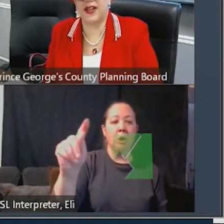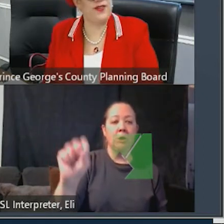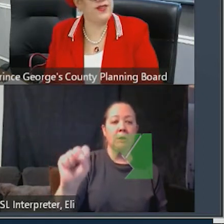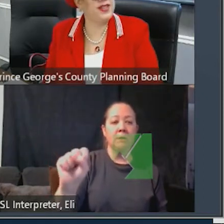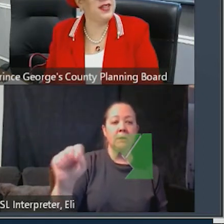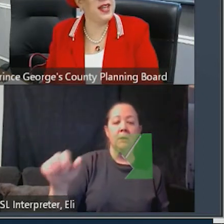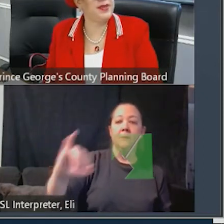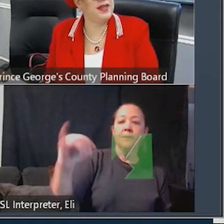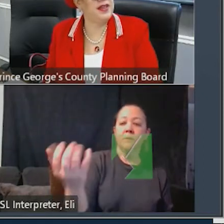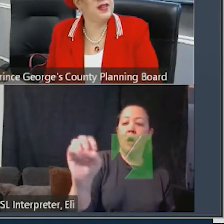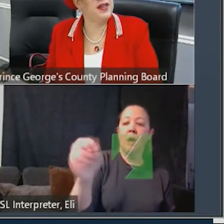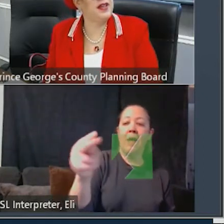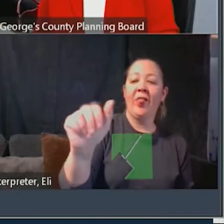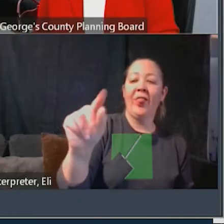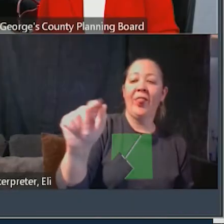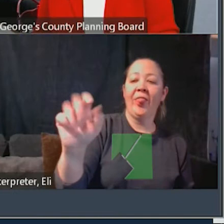Can you see the names?